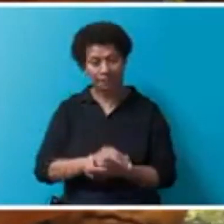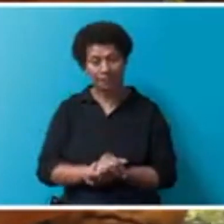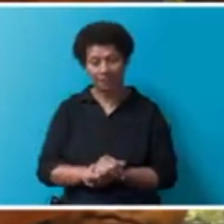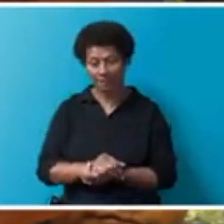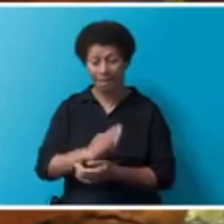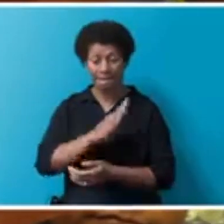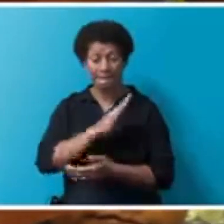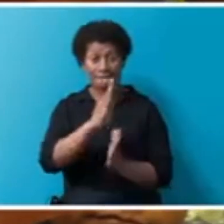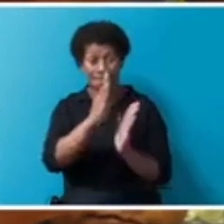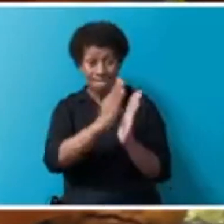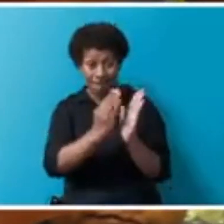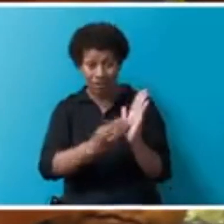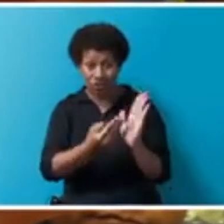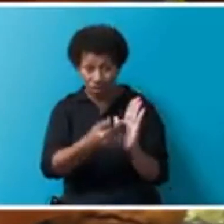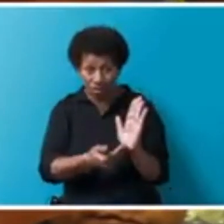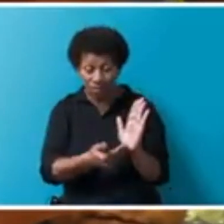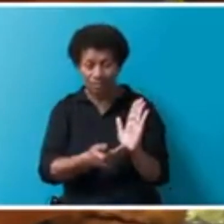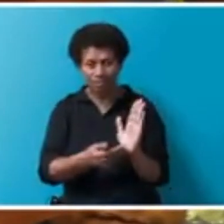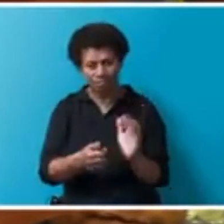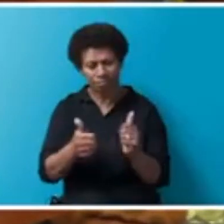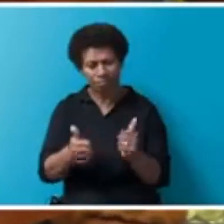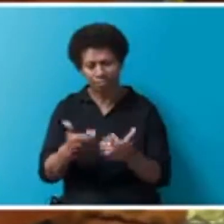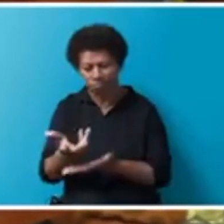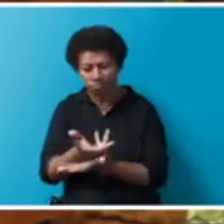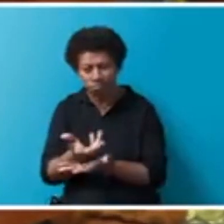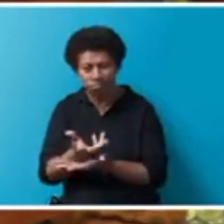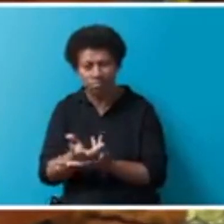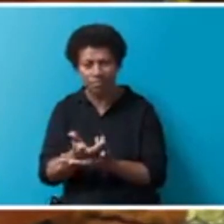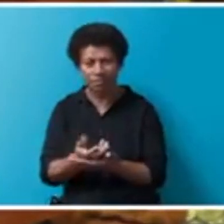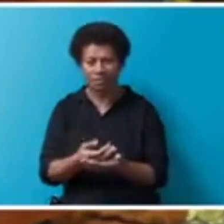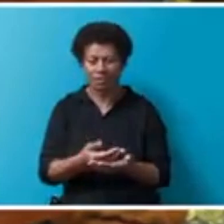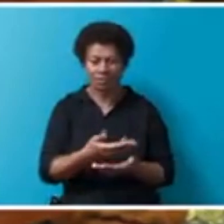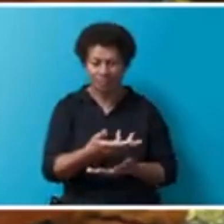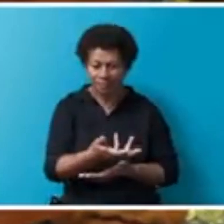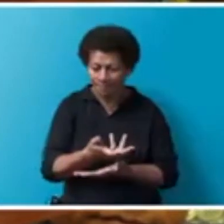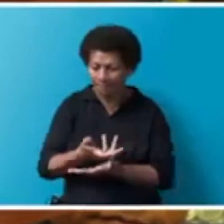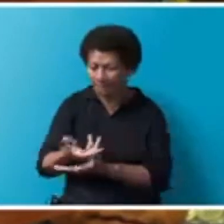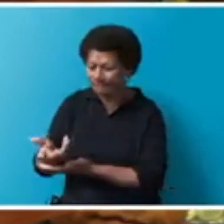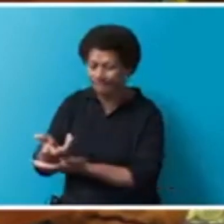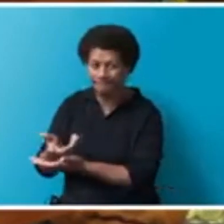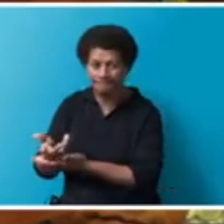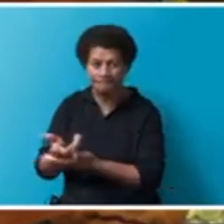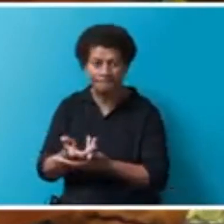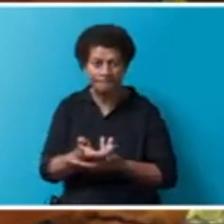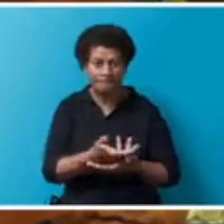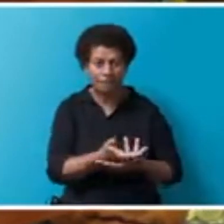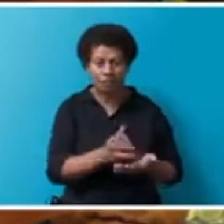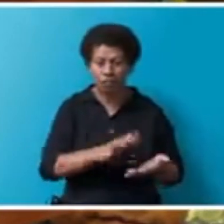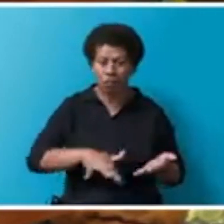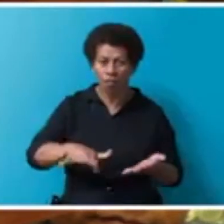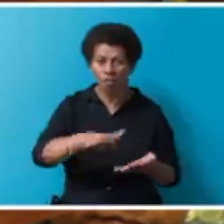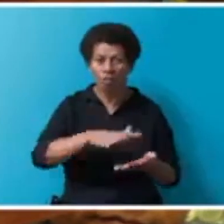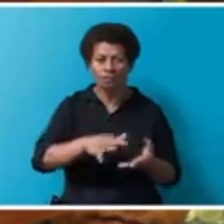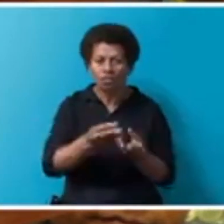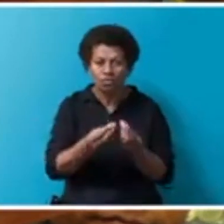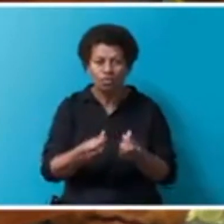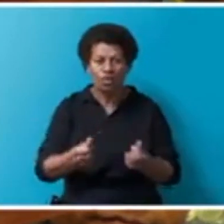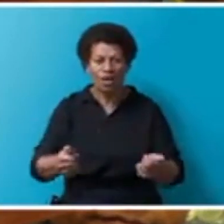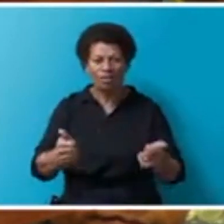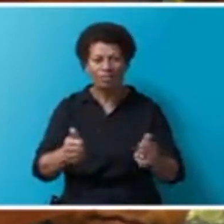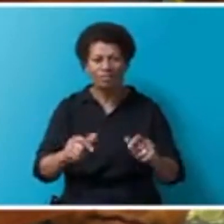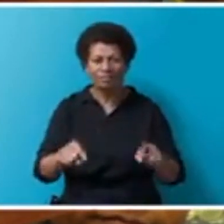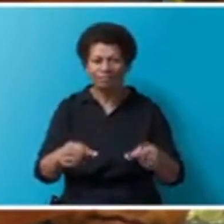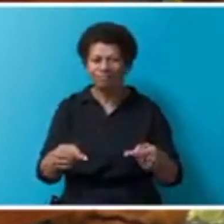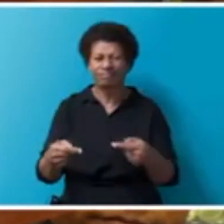towards good faith dialogue through the mediation services ensures an alternative dispute resolution mechanism that